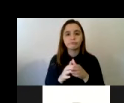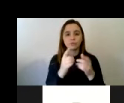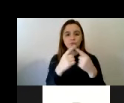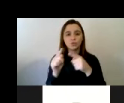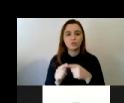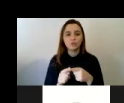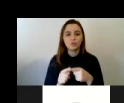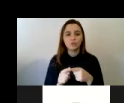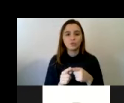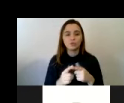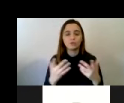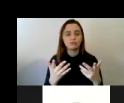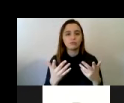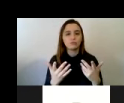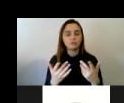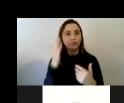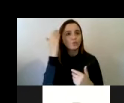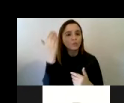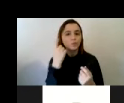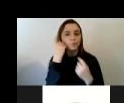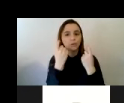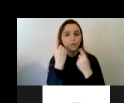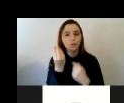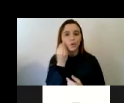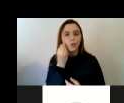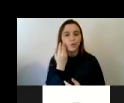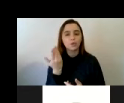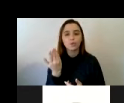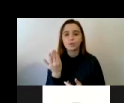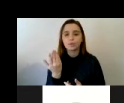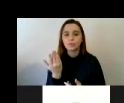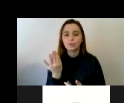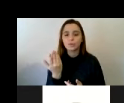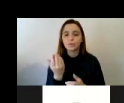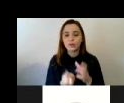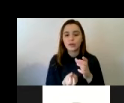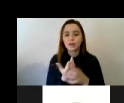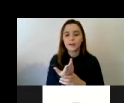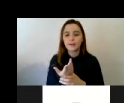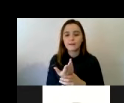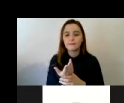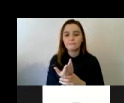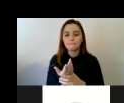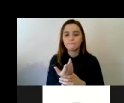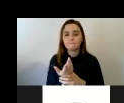think about students with disabilities and how to create an inclusive campus for